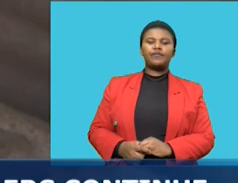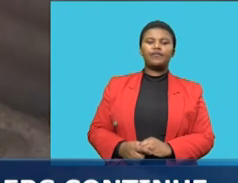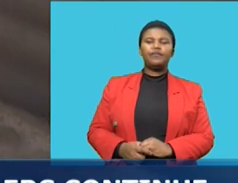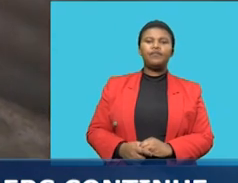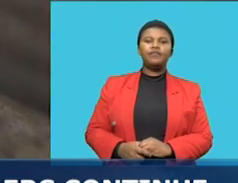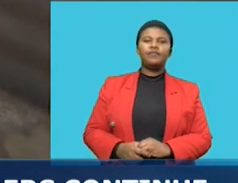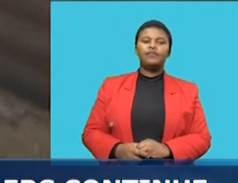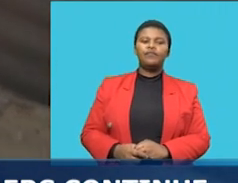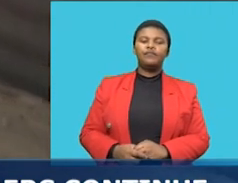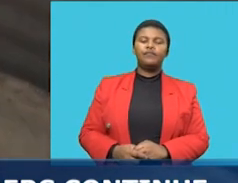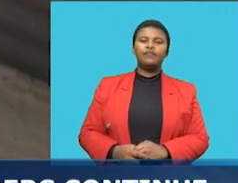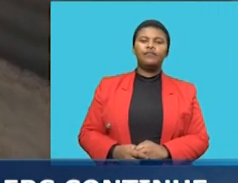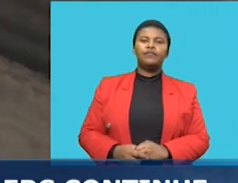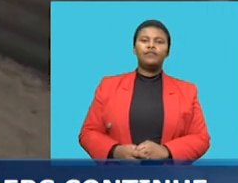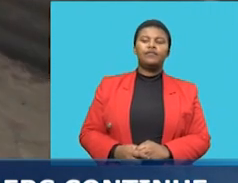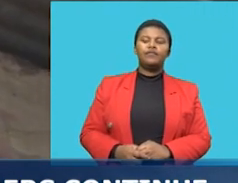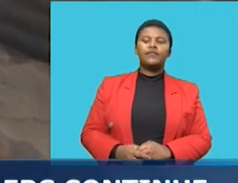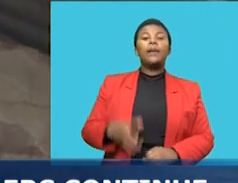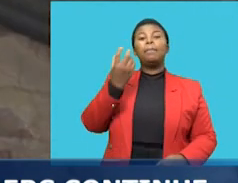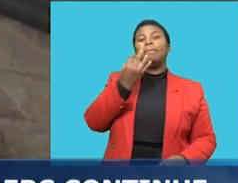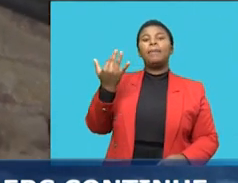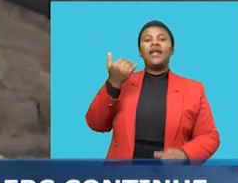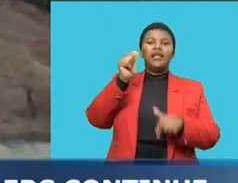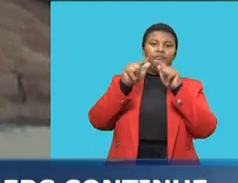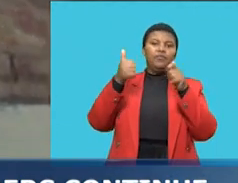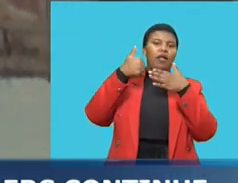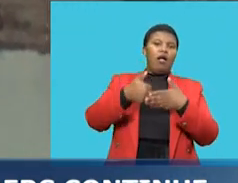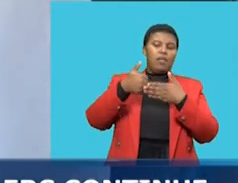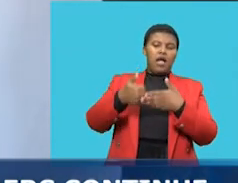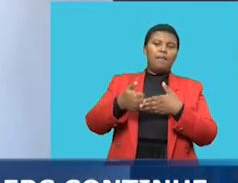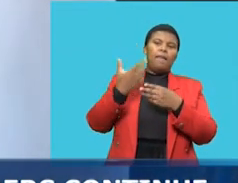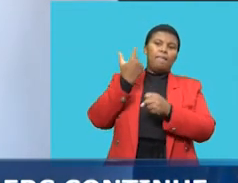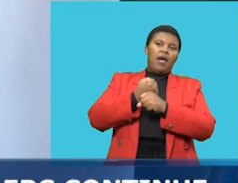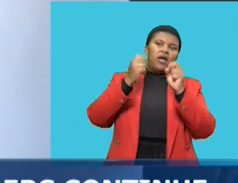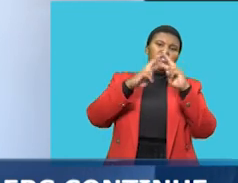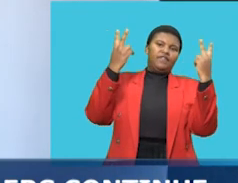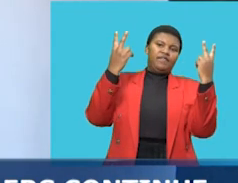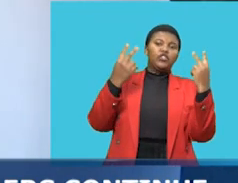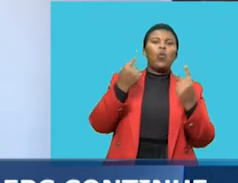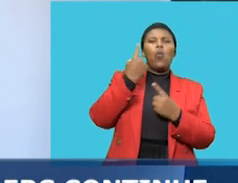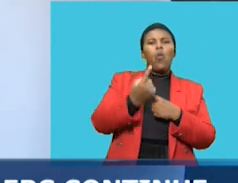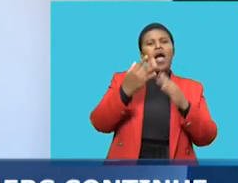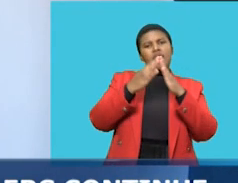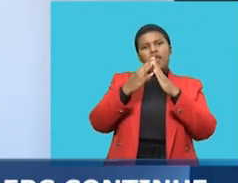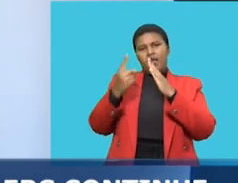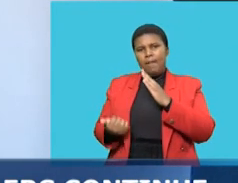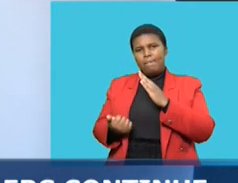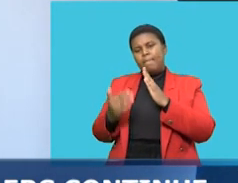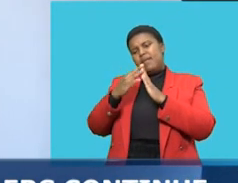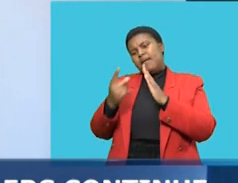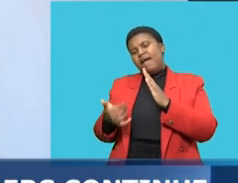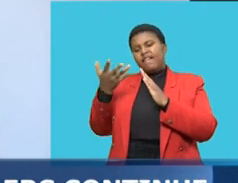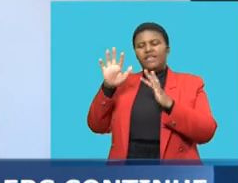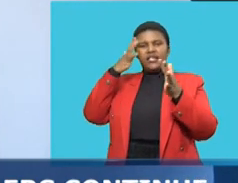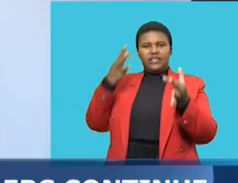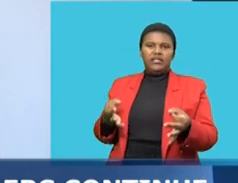ezininzi ezibambeneyo zenza lukhulu kuneso sinye. Kule ntetho omnye womakhelwane uthathe isigqibo